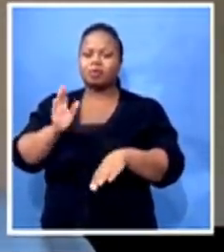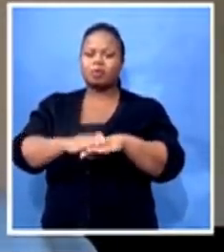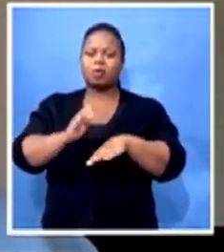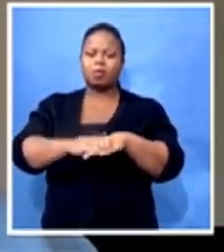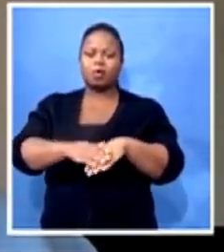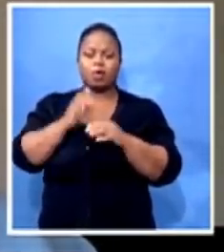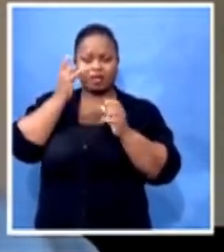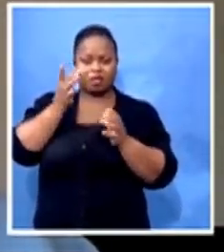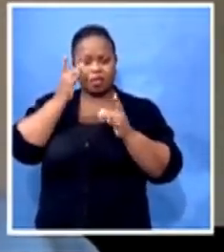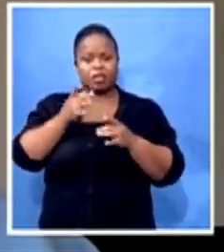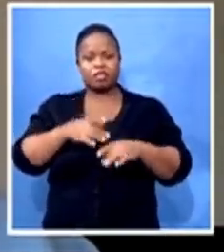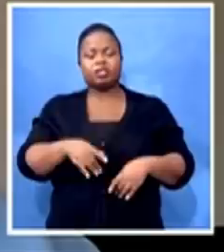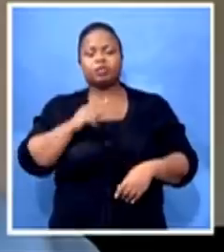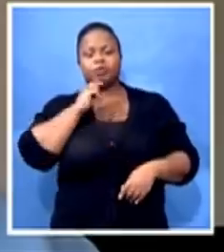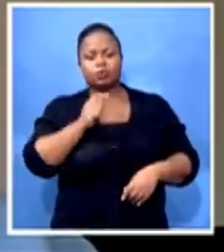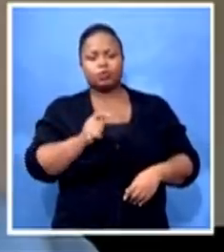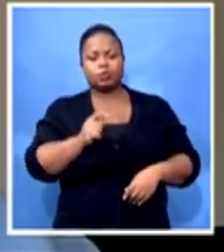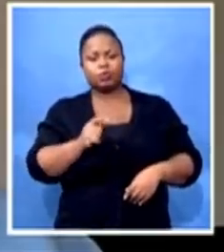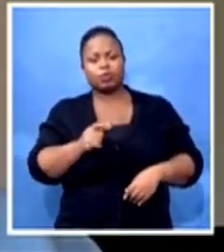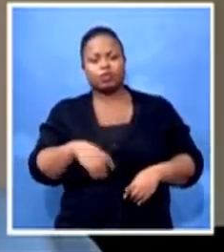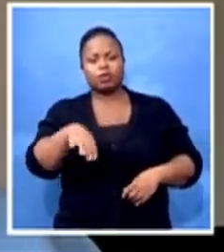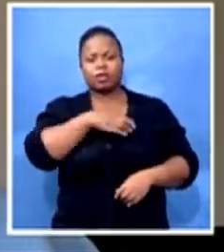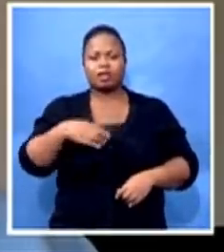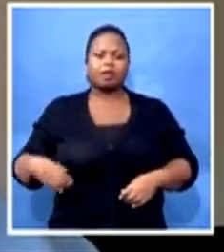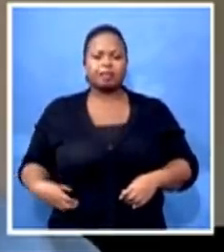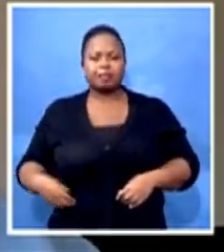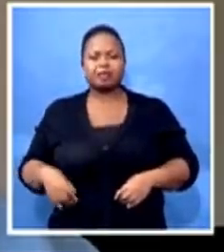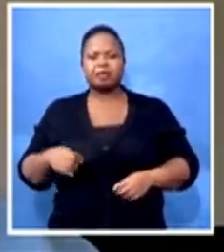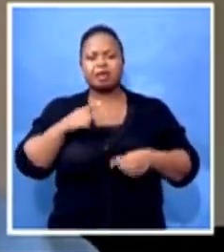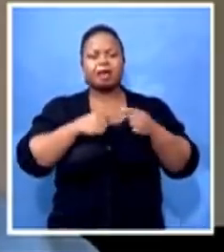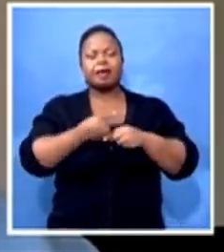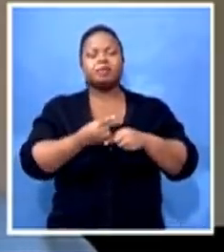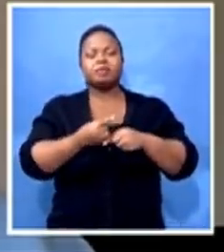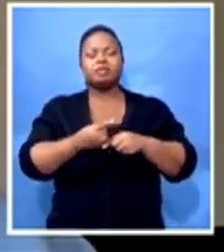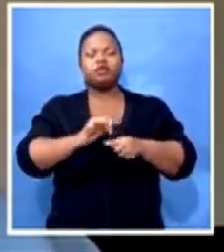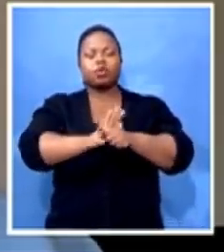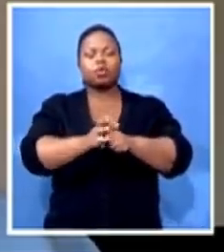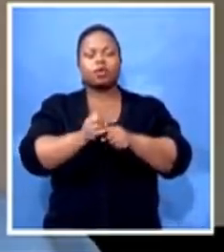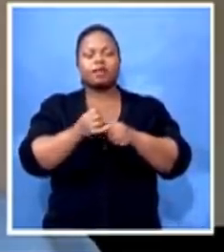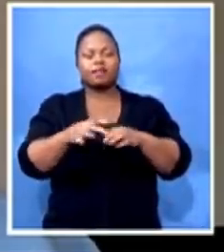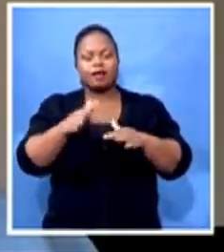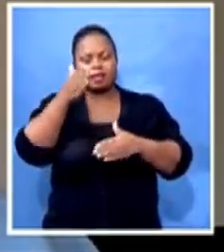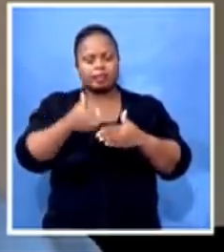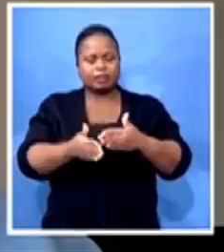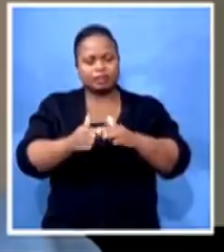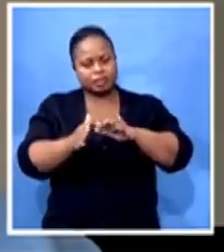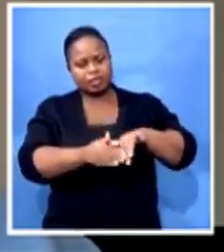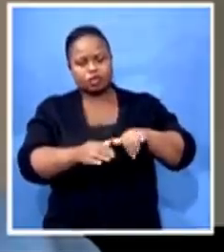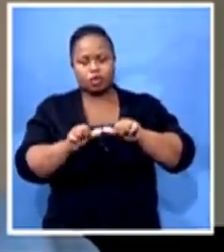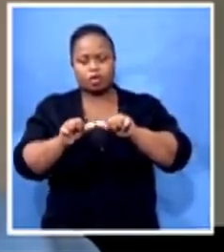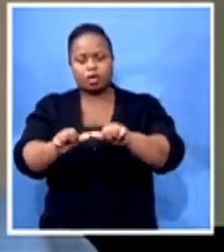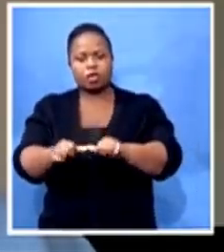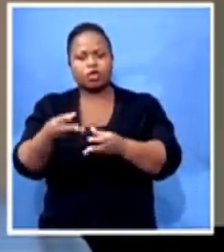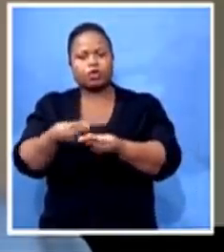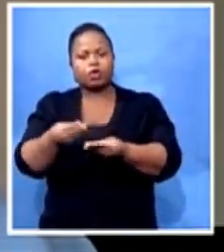the state president in as far as the new economy is concerned. But I do think that it is something that we all needed to